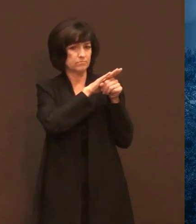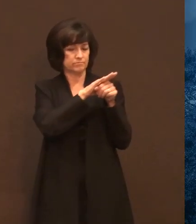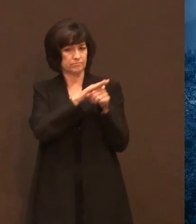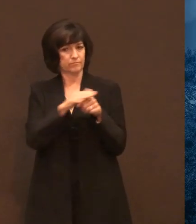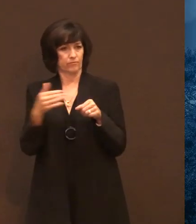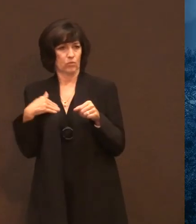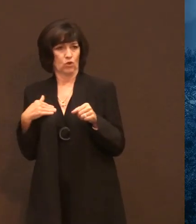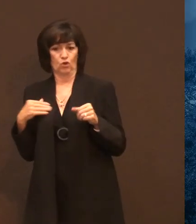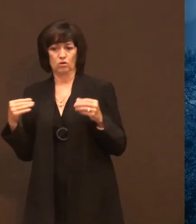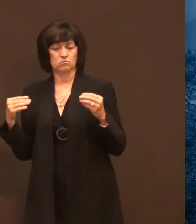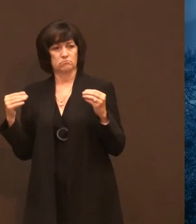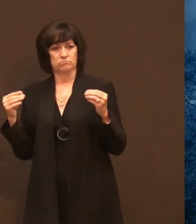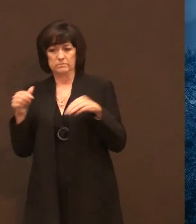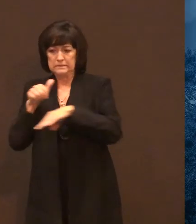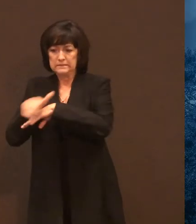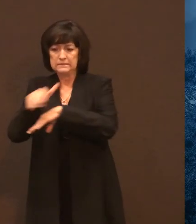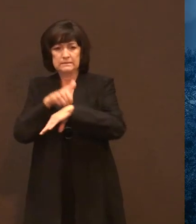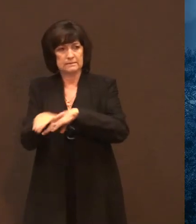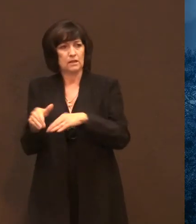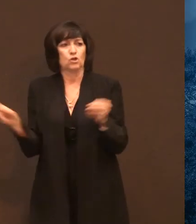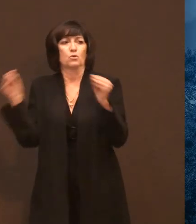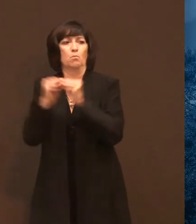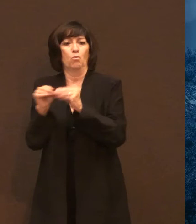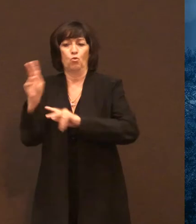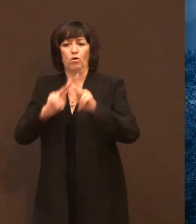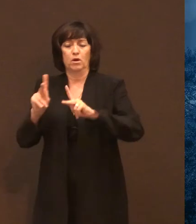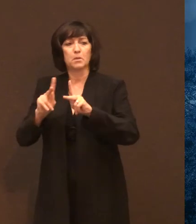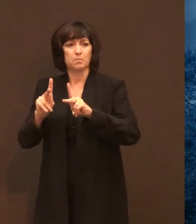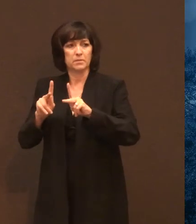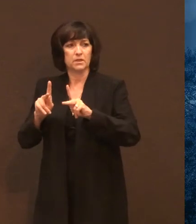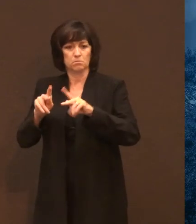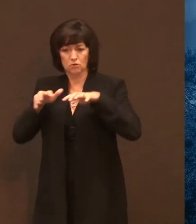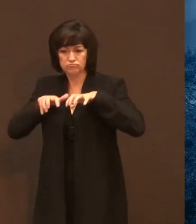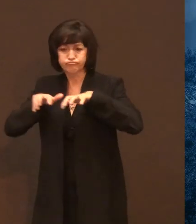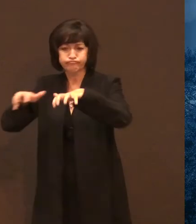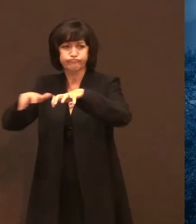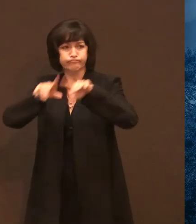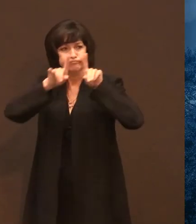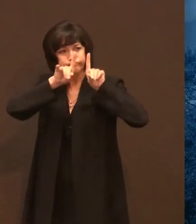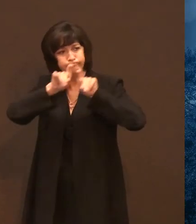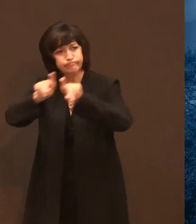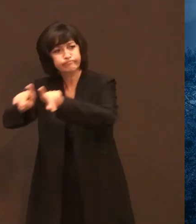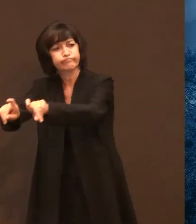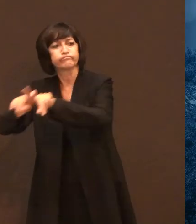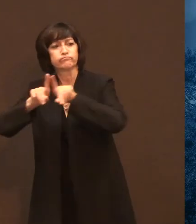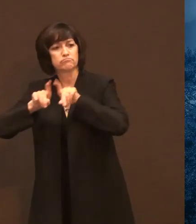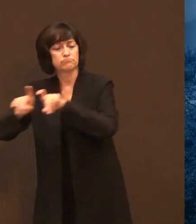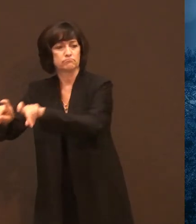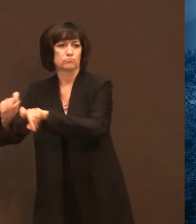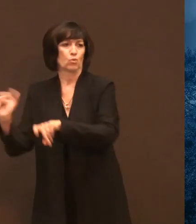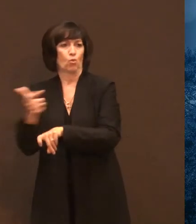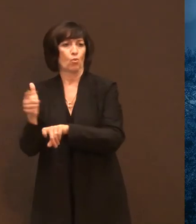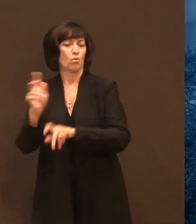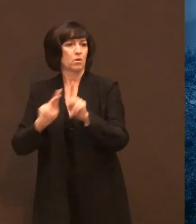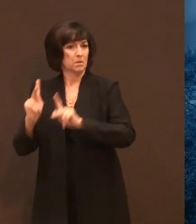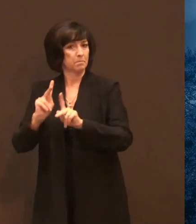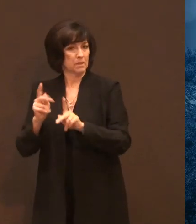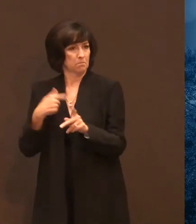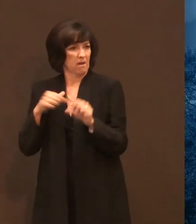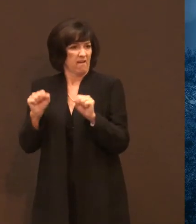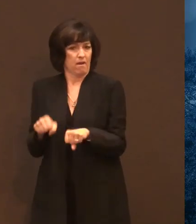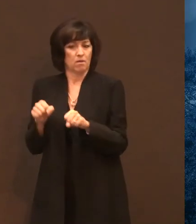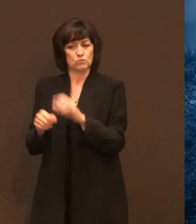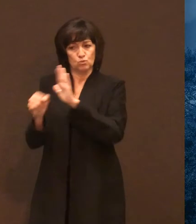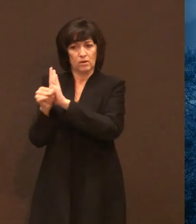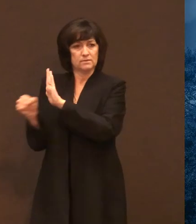than anywhere else in our state. And I feel like we've been able to flatten that curve. And And if